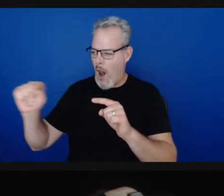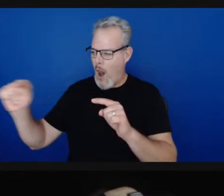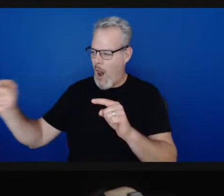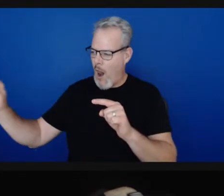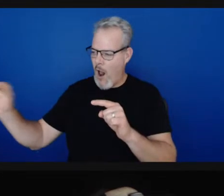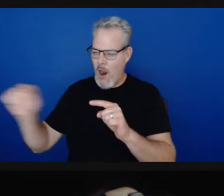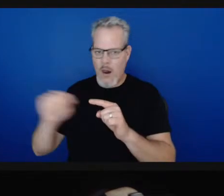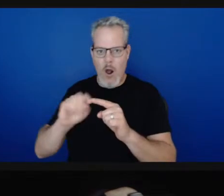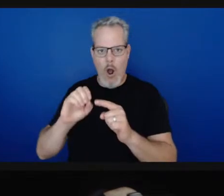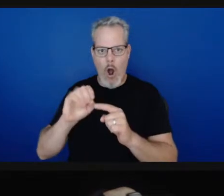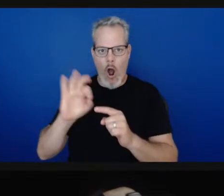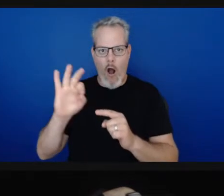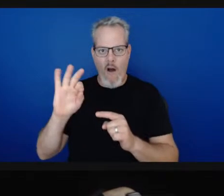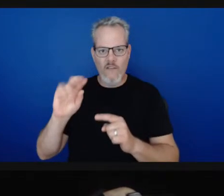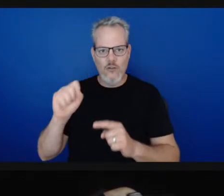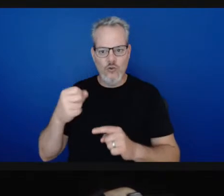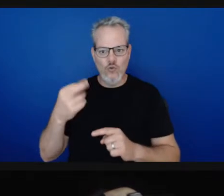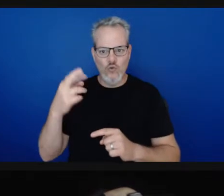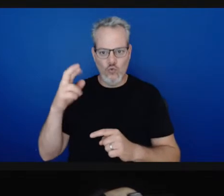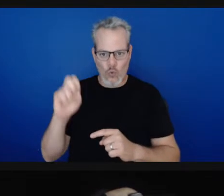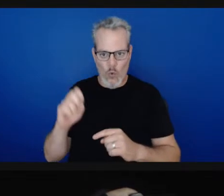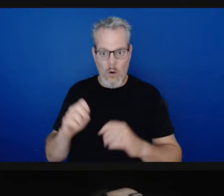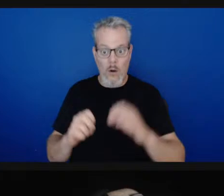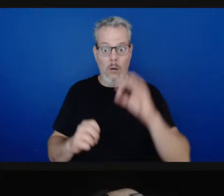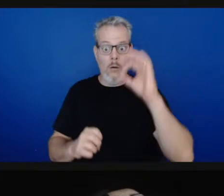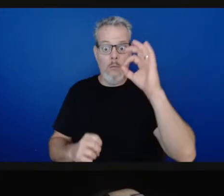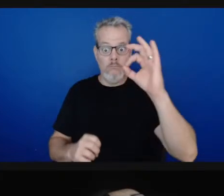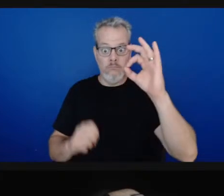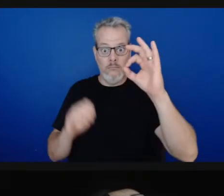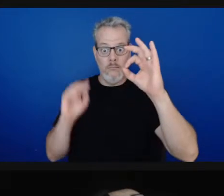there's Mauna Kea.